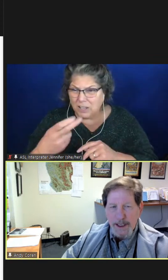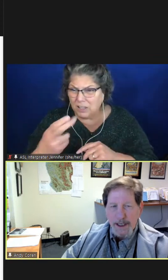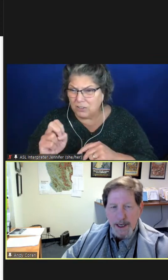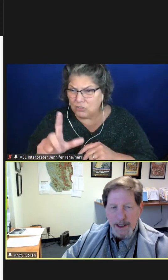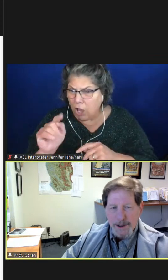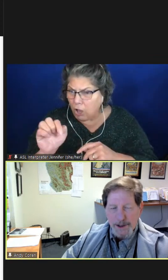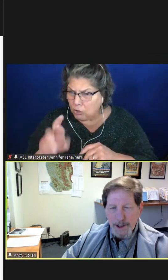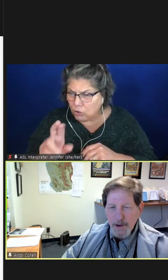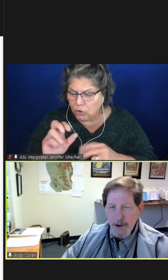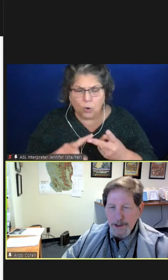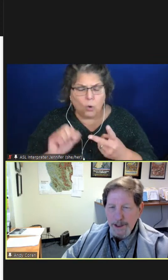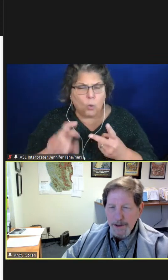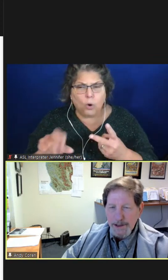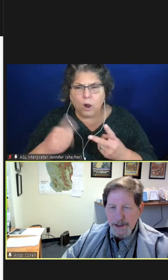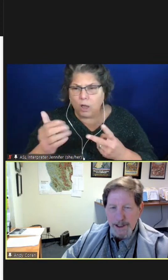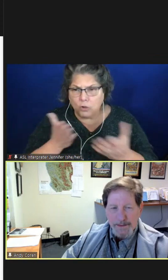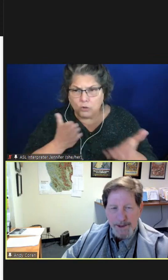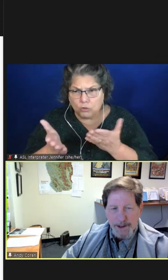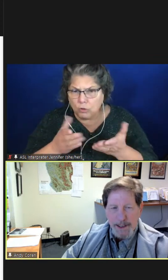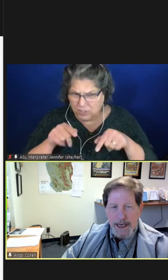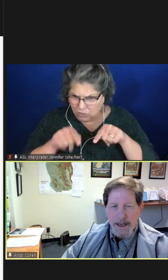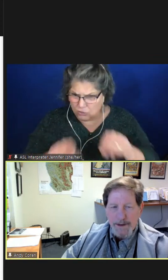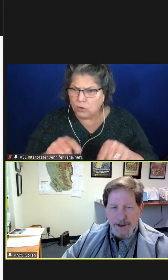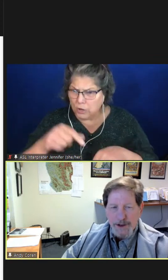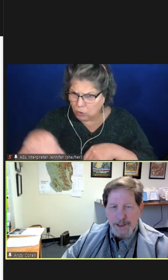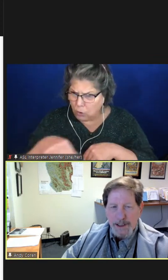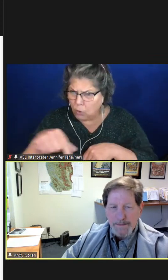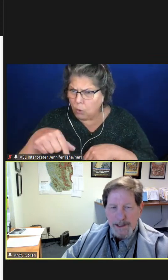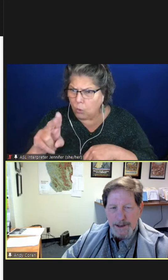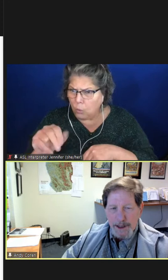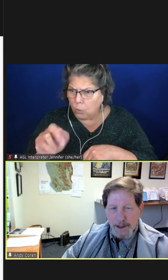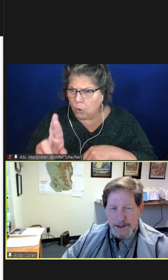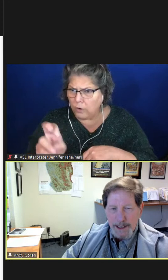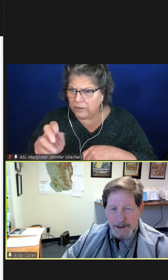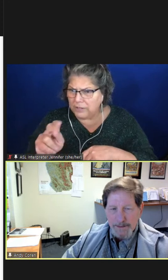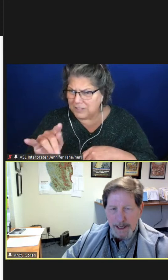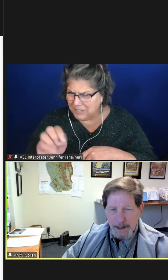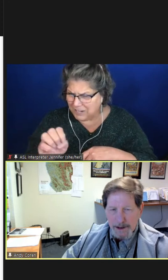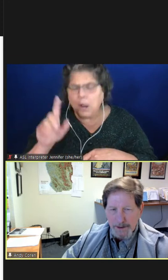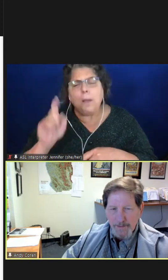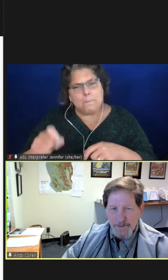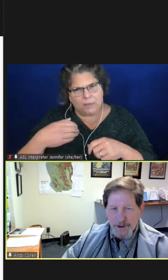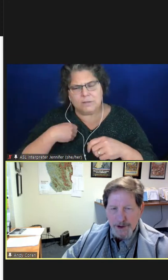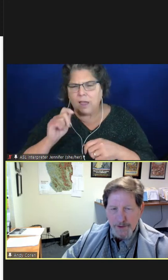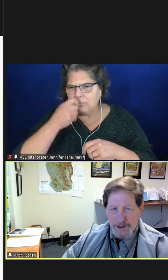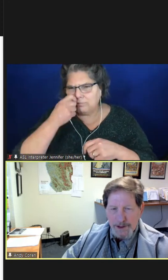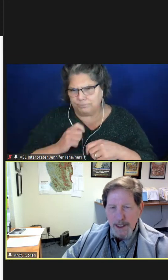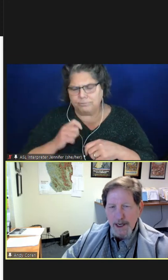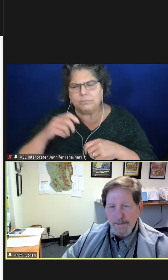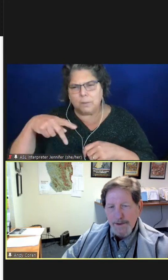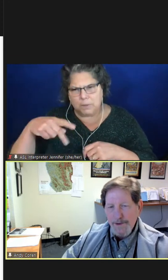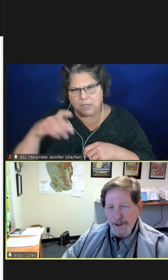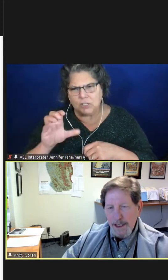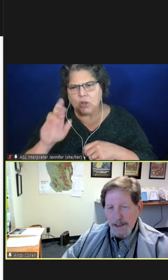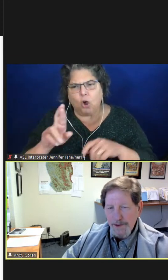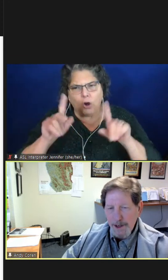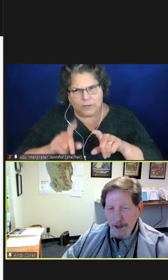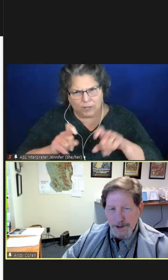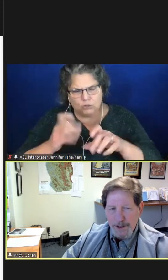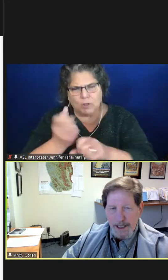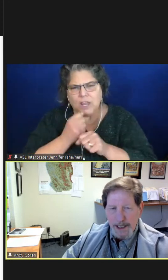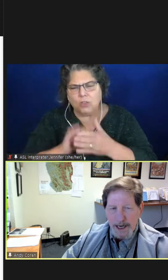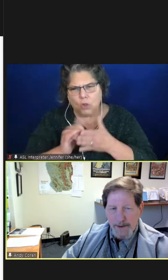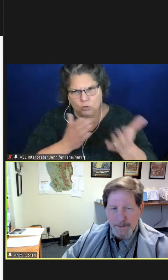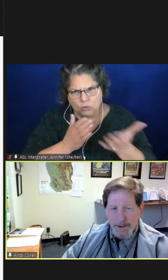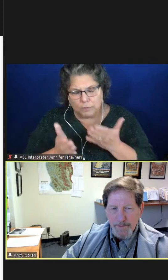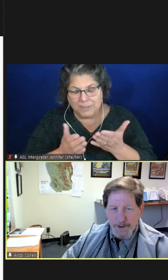services during their quarantine or isolation period, they do need a PCR test to be eligible for those services. But if their need is very